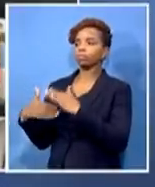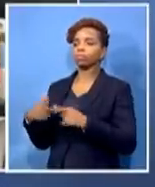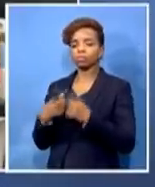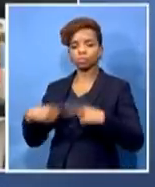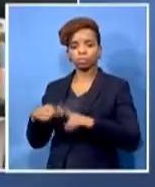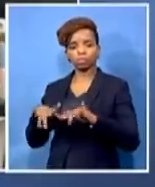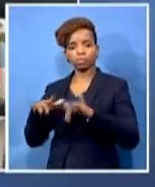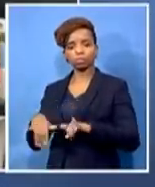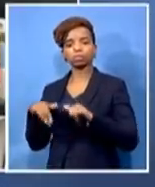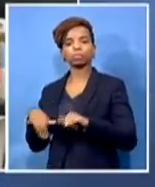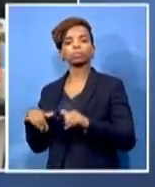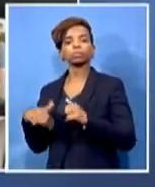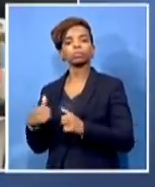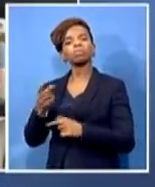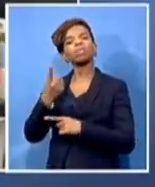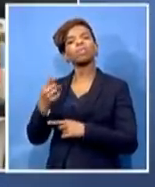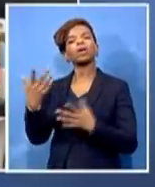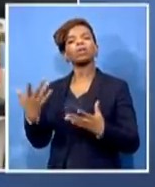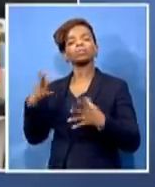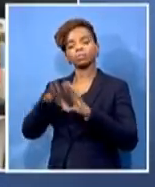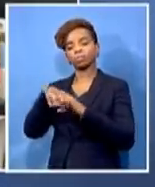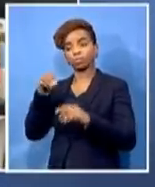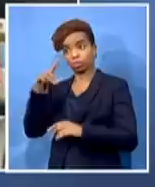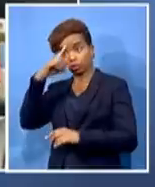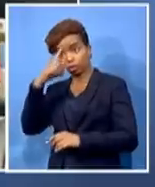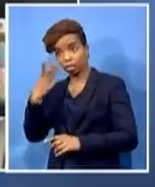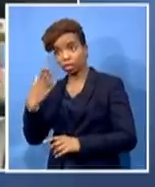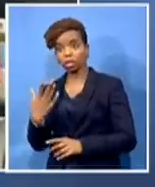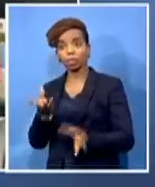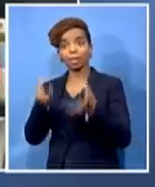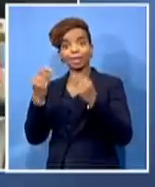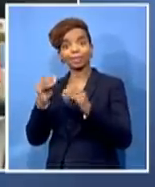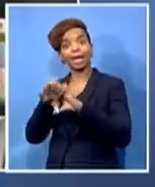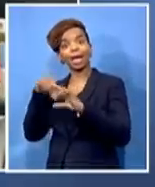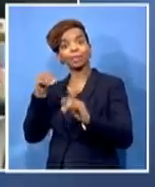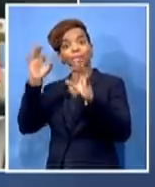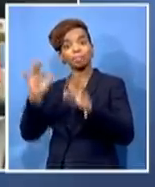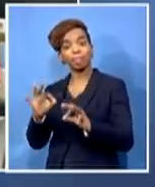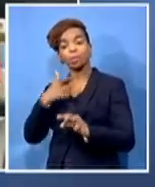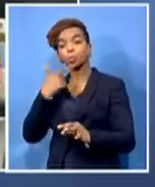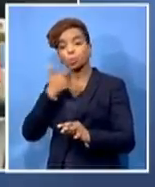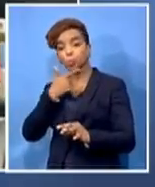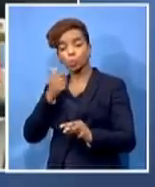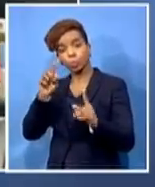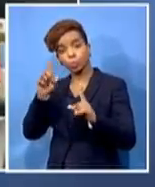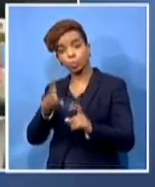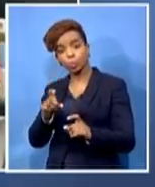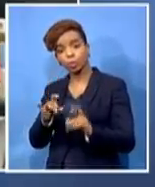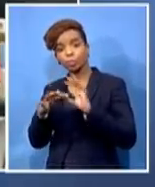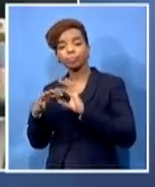Do you think we'll be getting the outcomes soon enough this time, taking the environment into consideration?